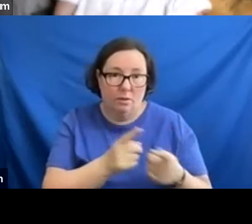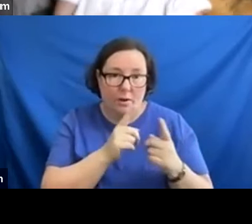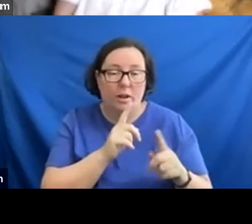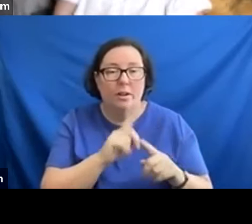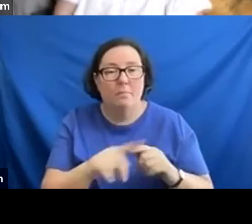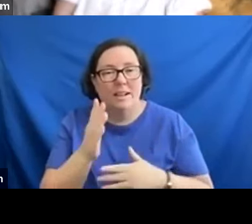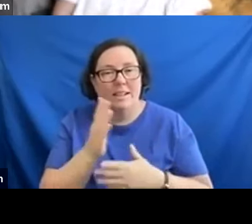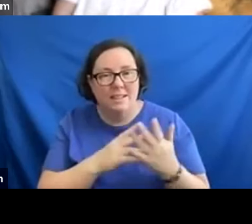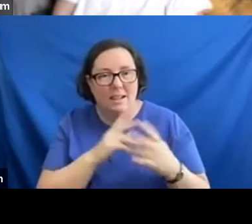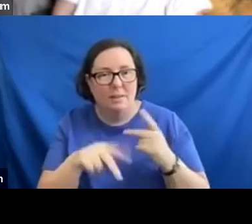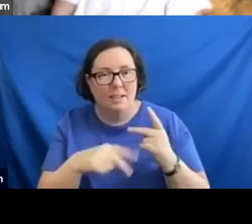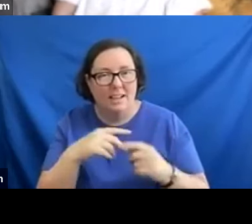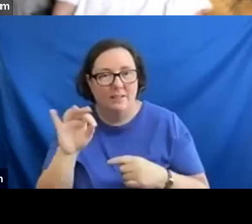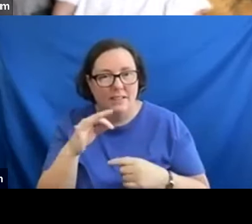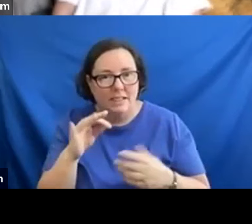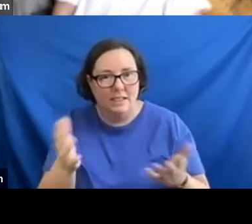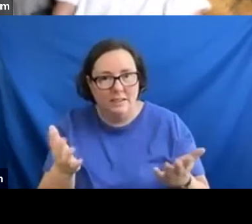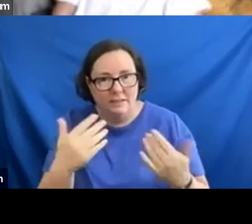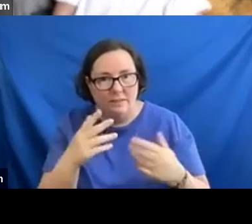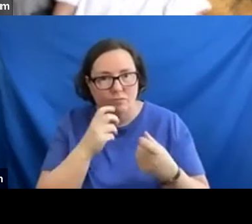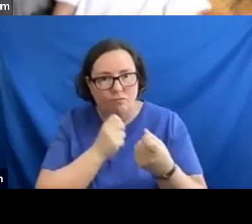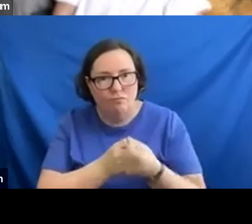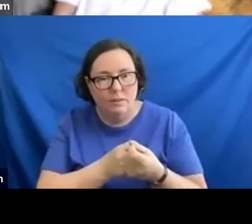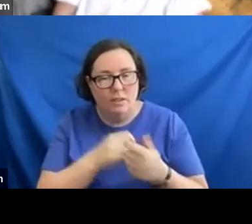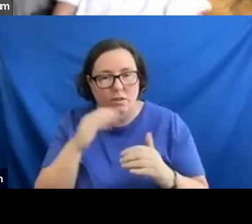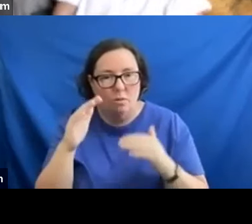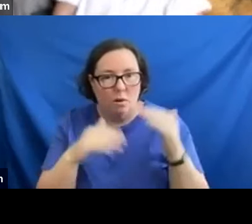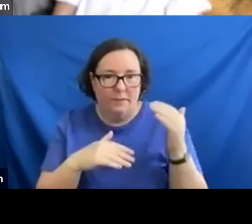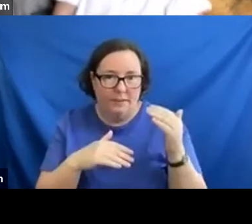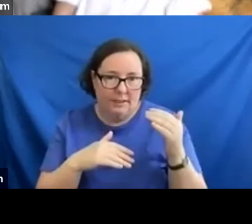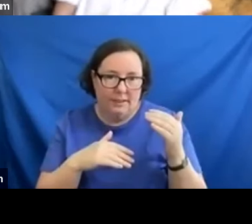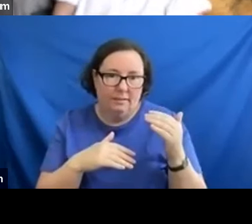some sort of incentive that would offset